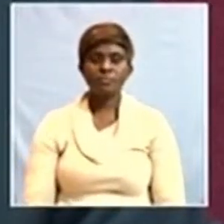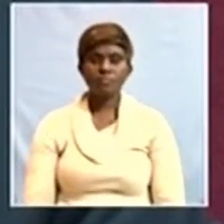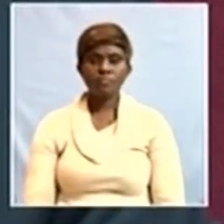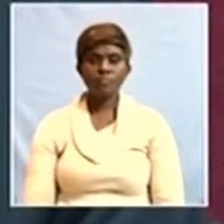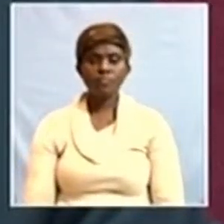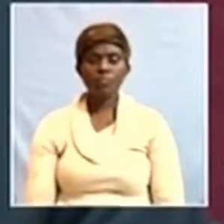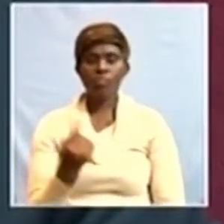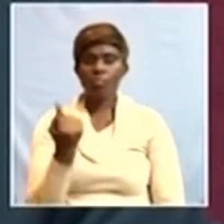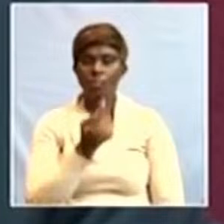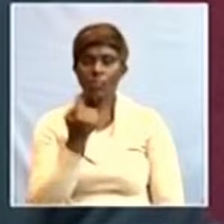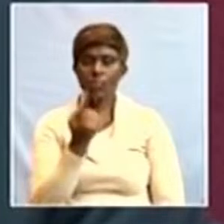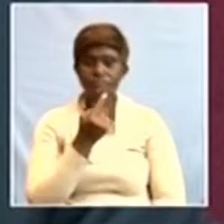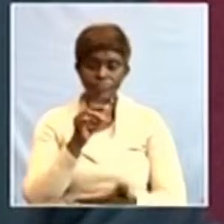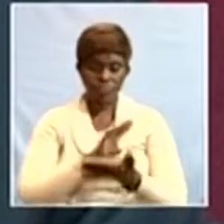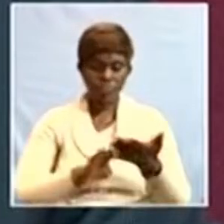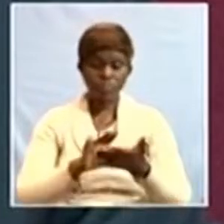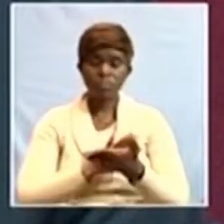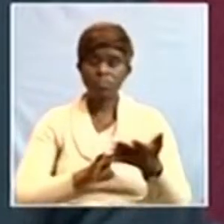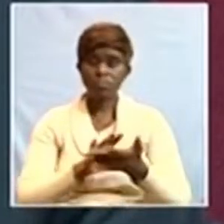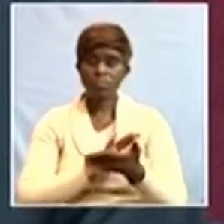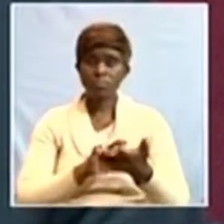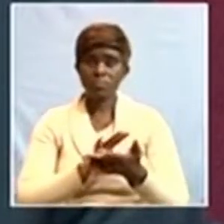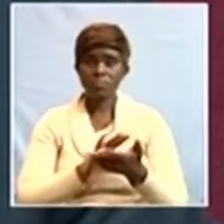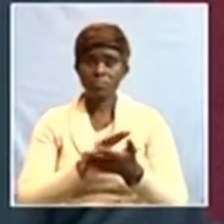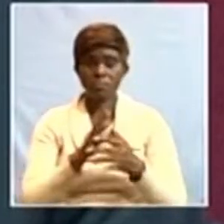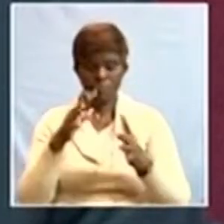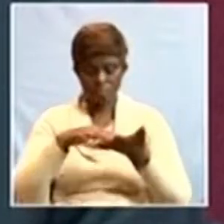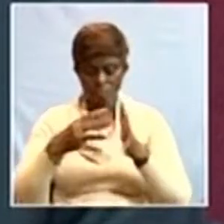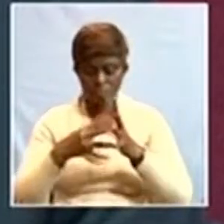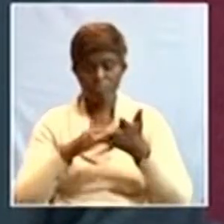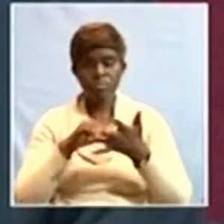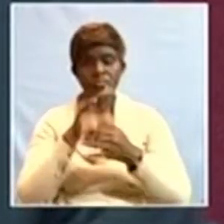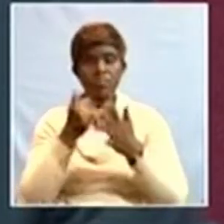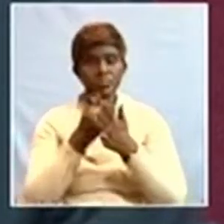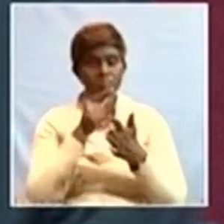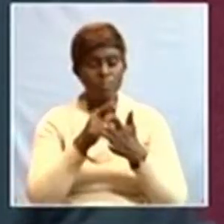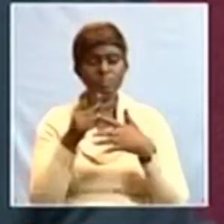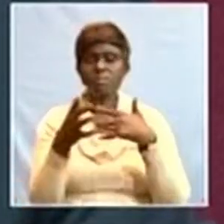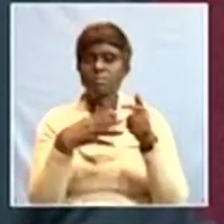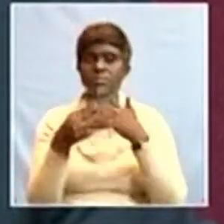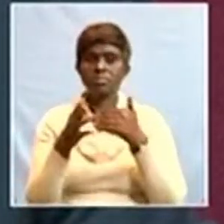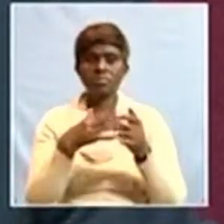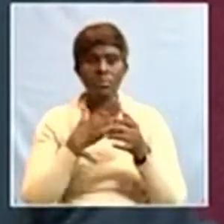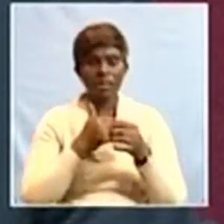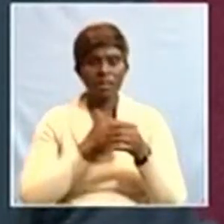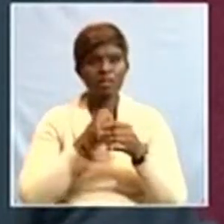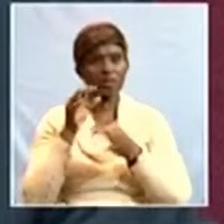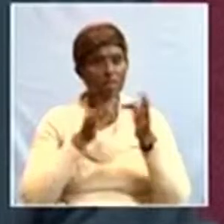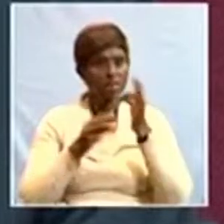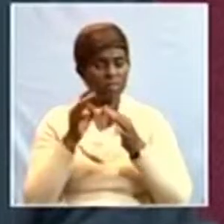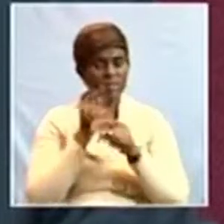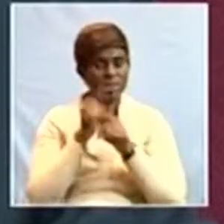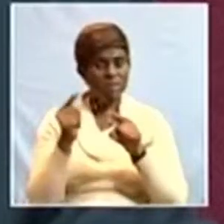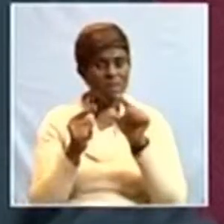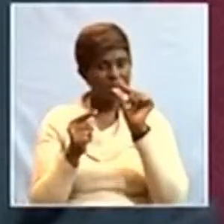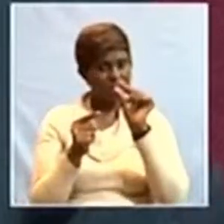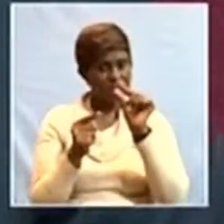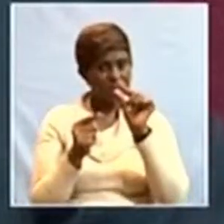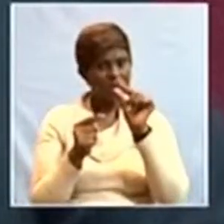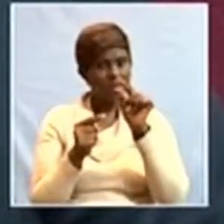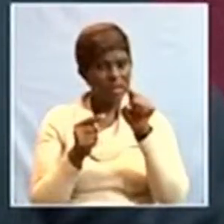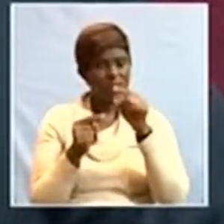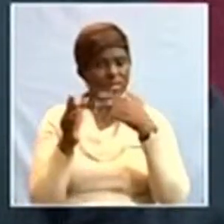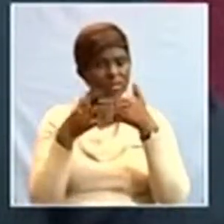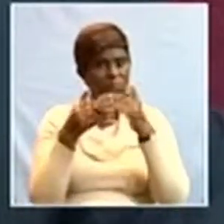So basically, the integration is so simple. I'm running it. Just give it a bit of time for